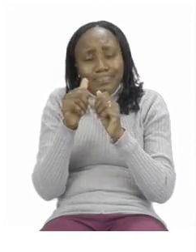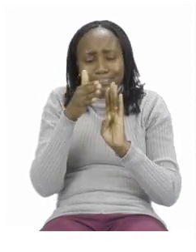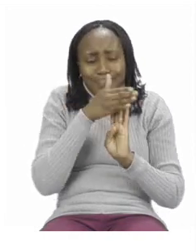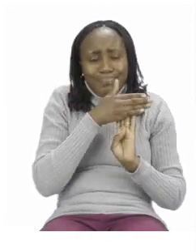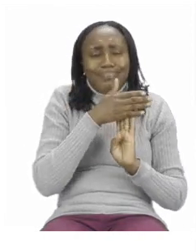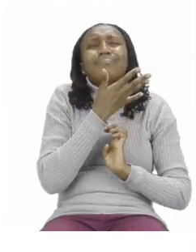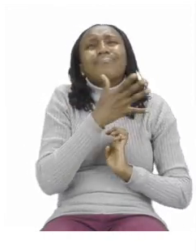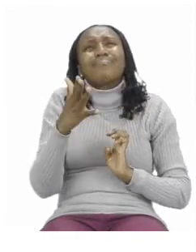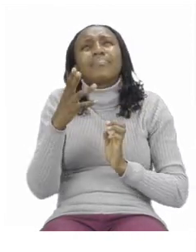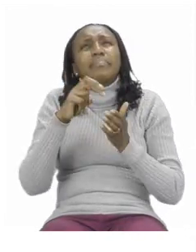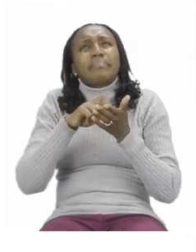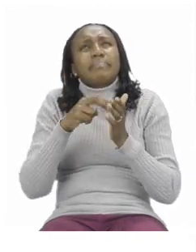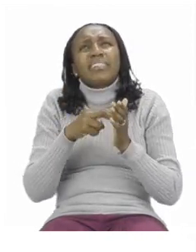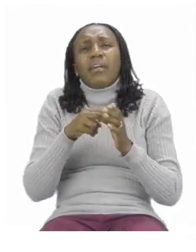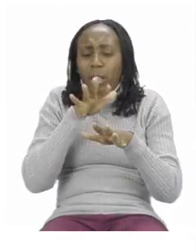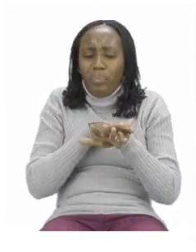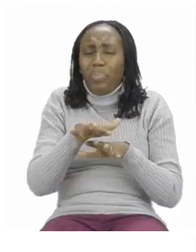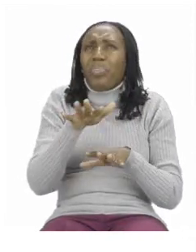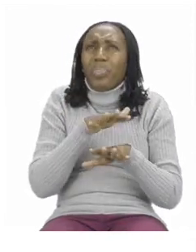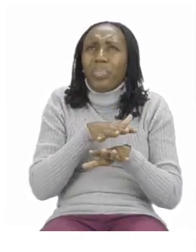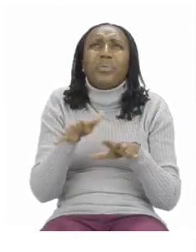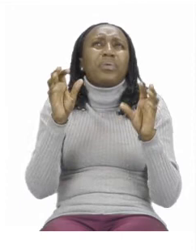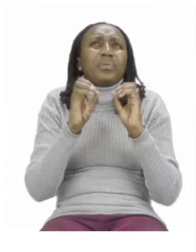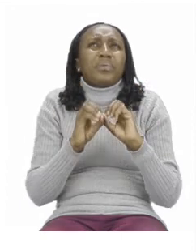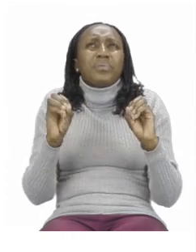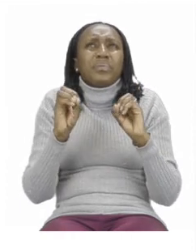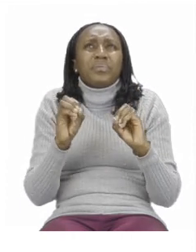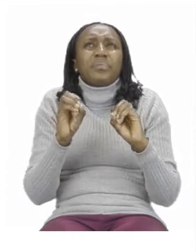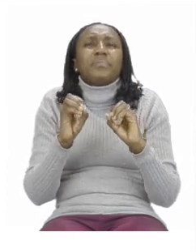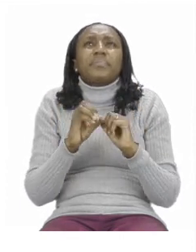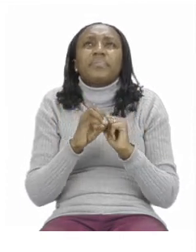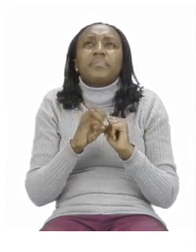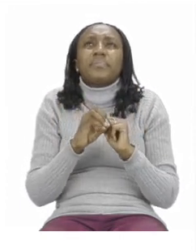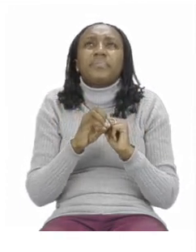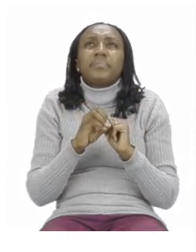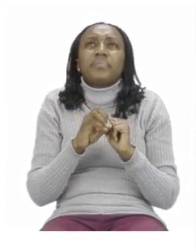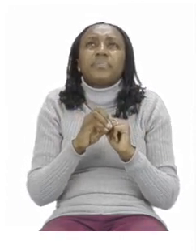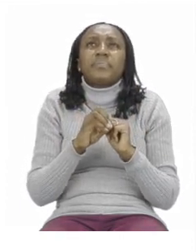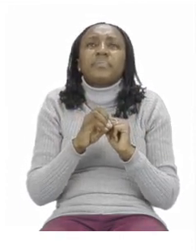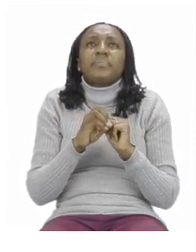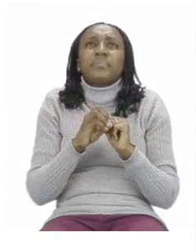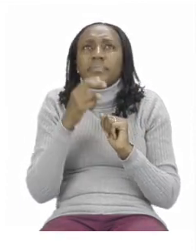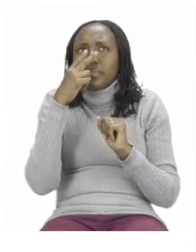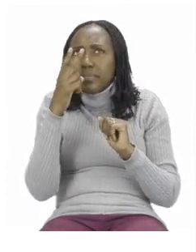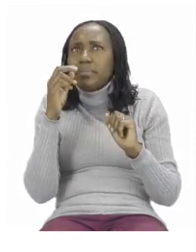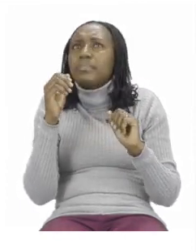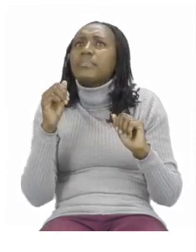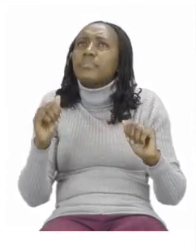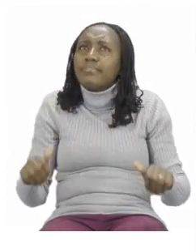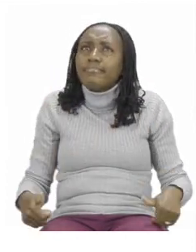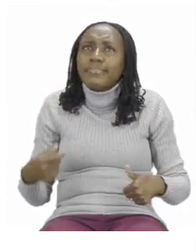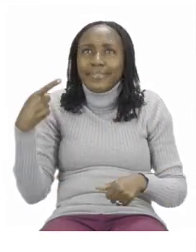means we don't waste. Now the first picture shows a boy brushing his